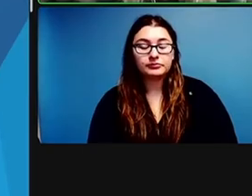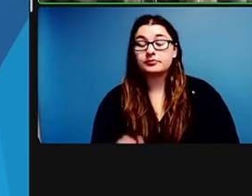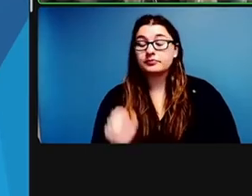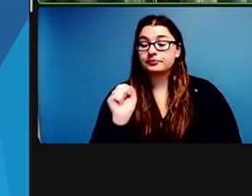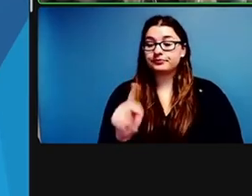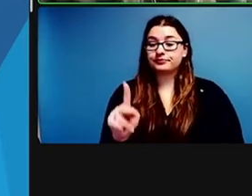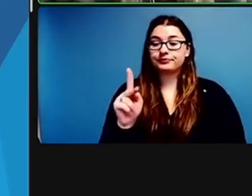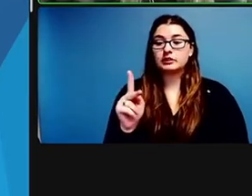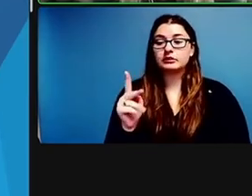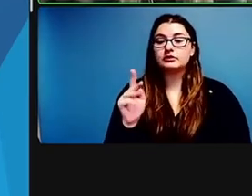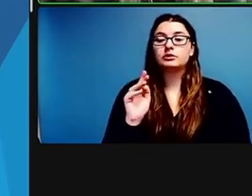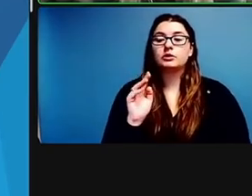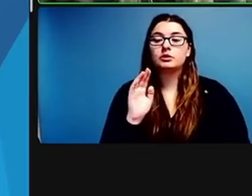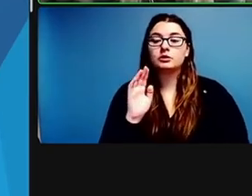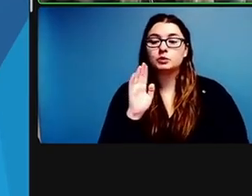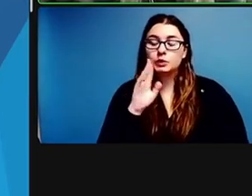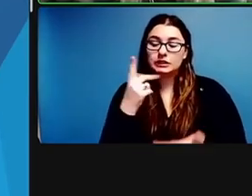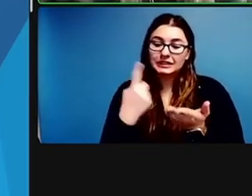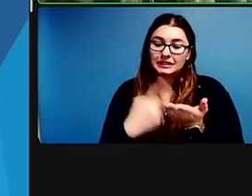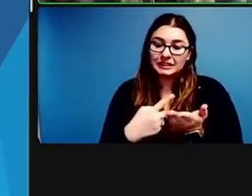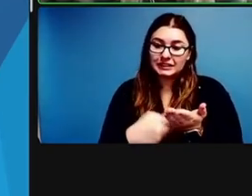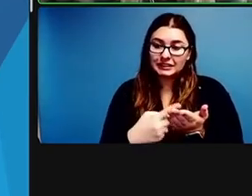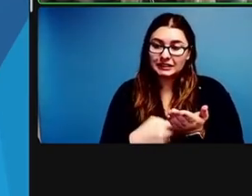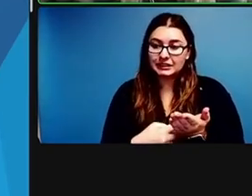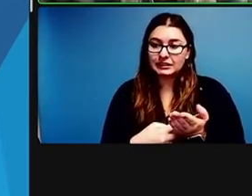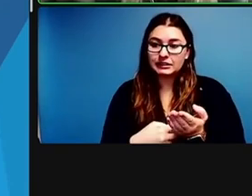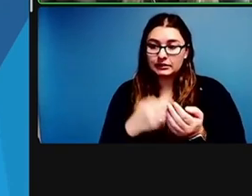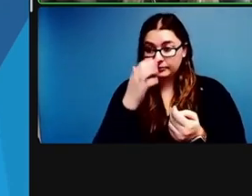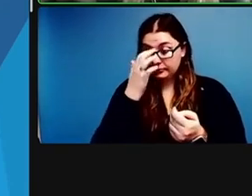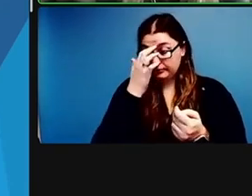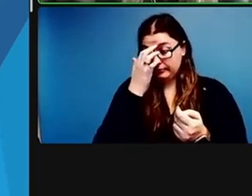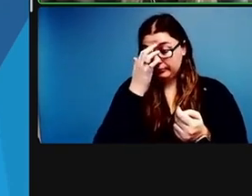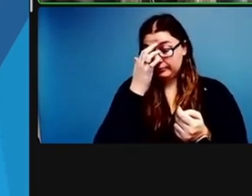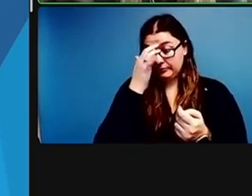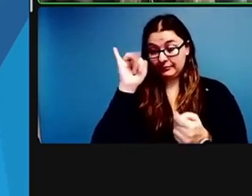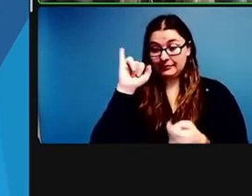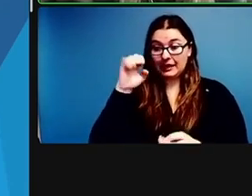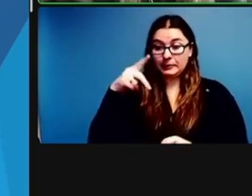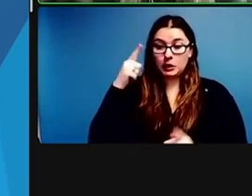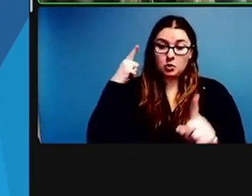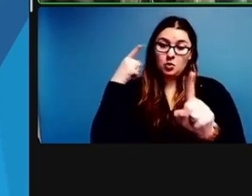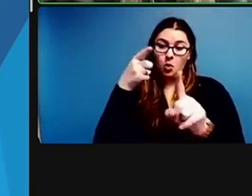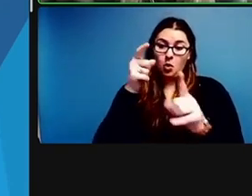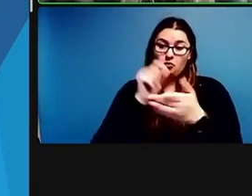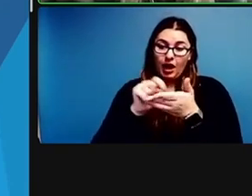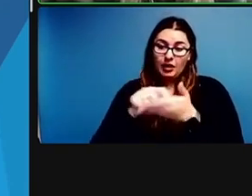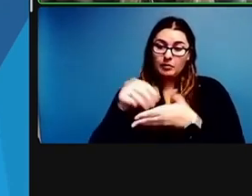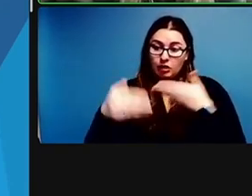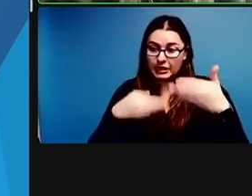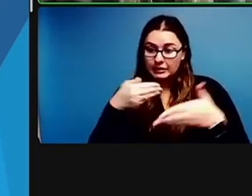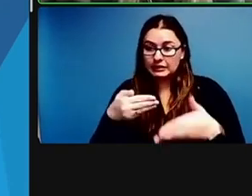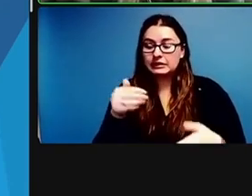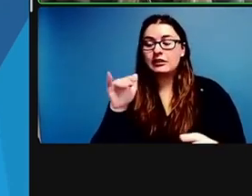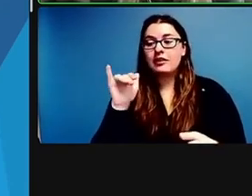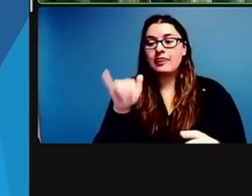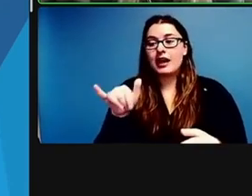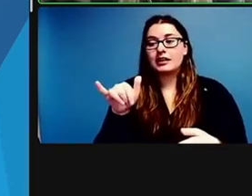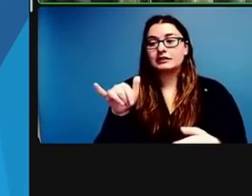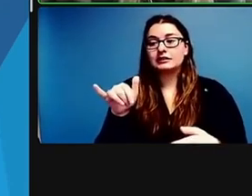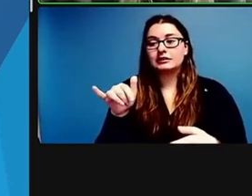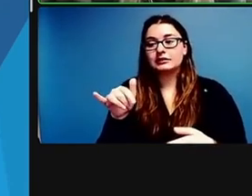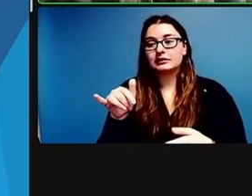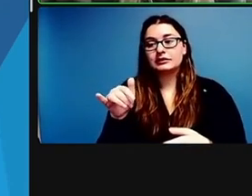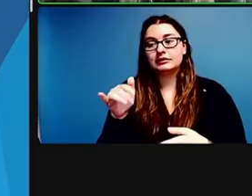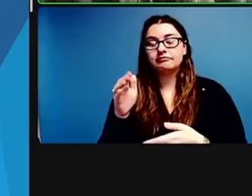Okay, so we're gonna be discussing the IEP goal writing process, which is part of